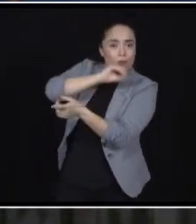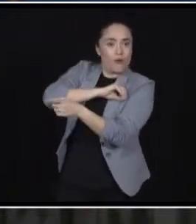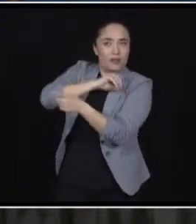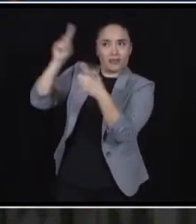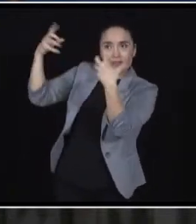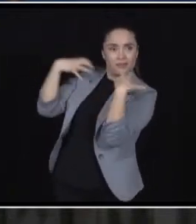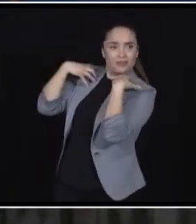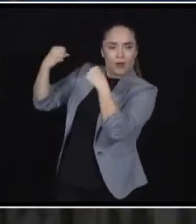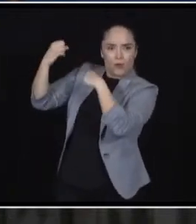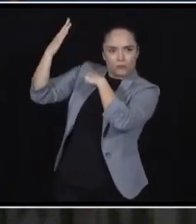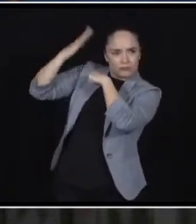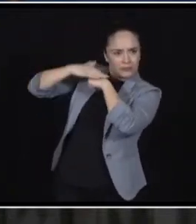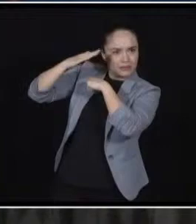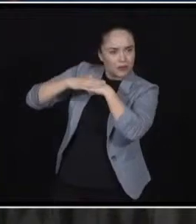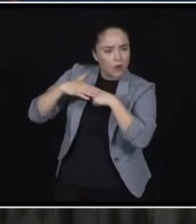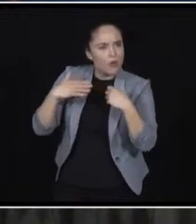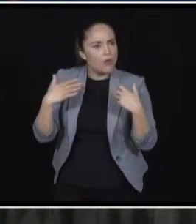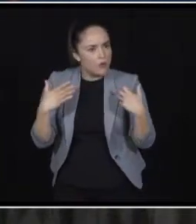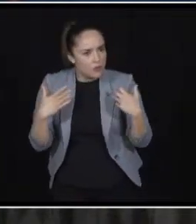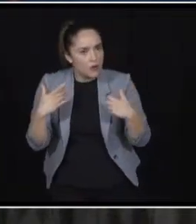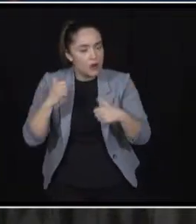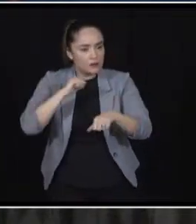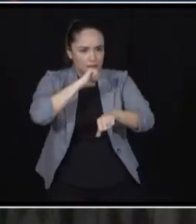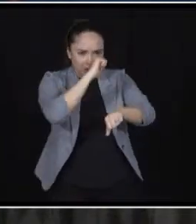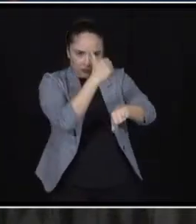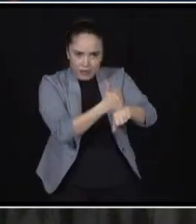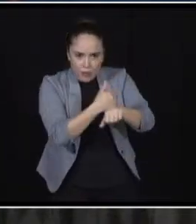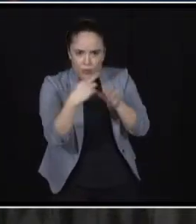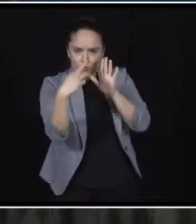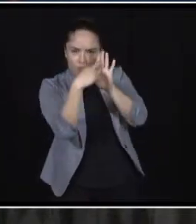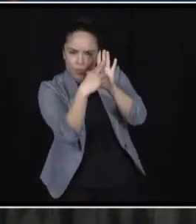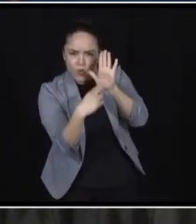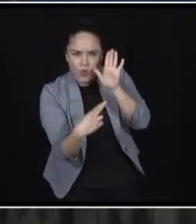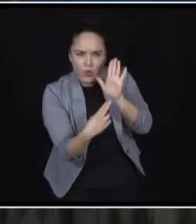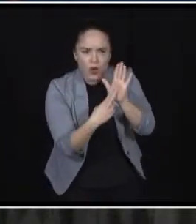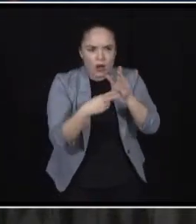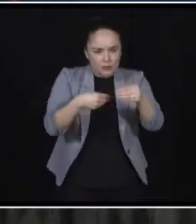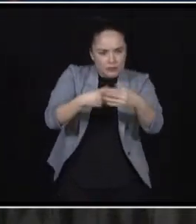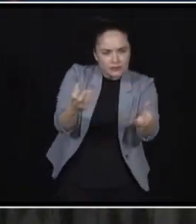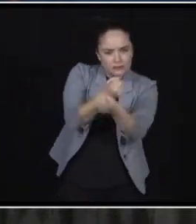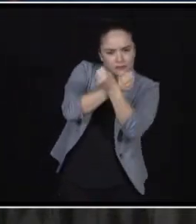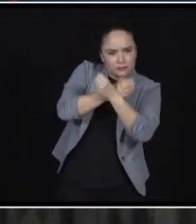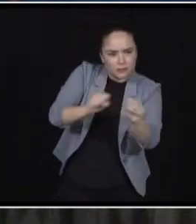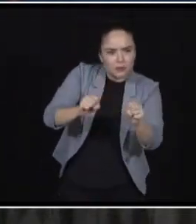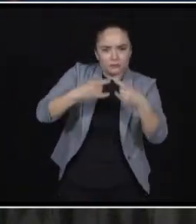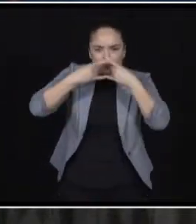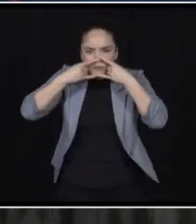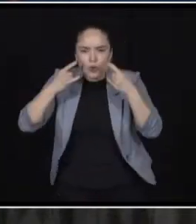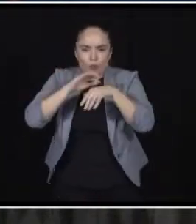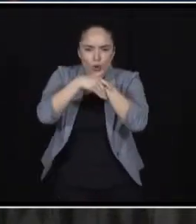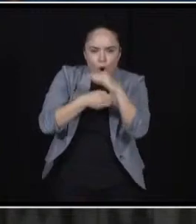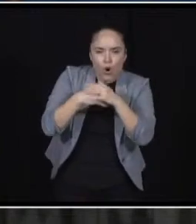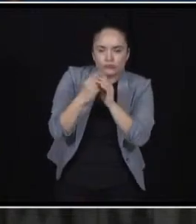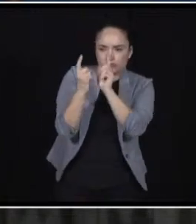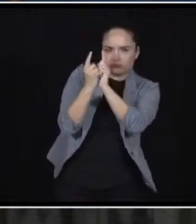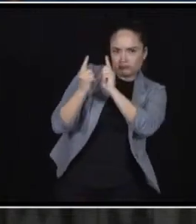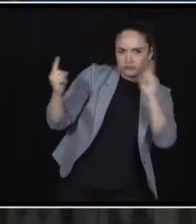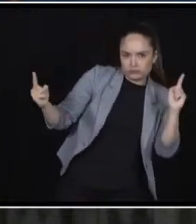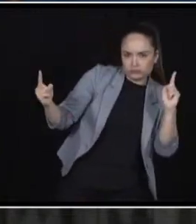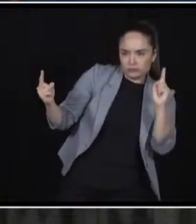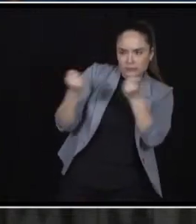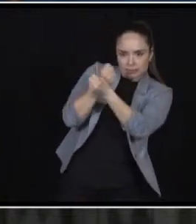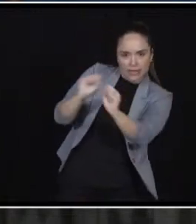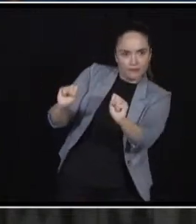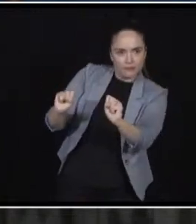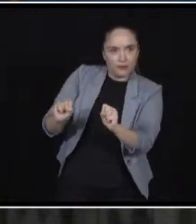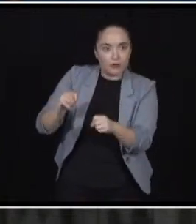with appropriate measures in place, our schools are safe, and in-school transmission of COVID-19 has remained low. This